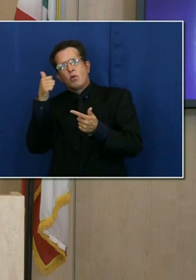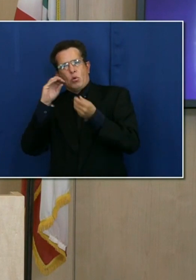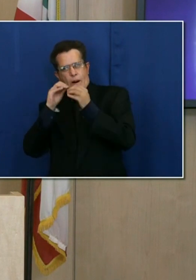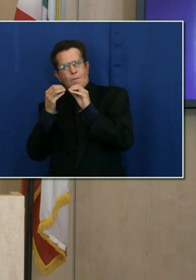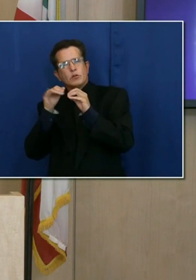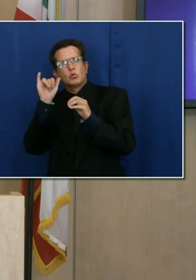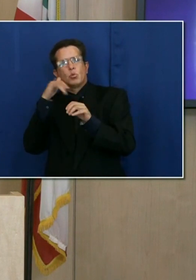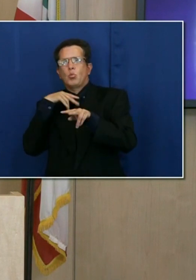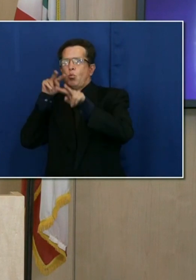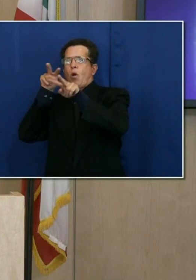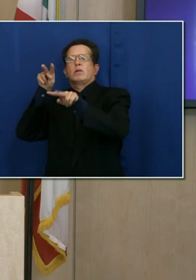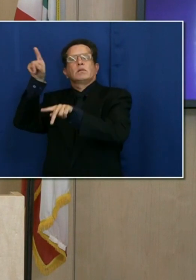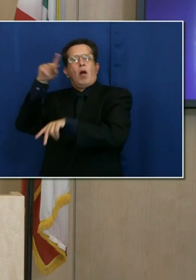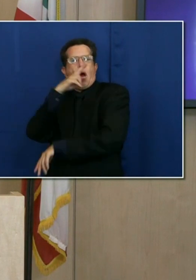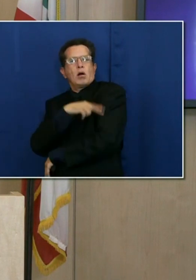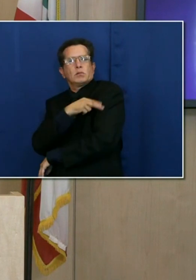on